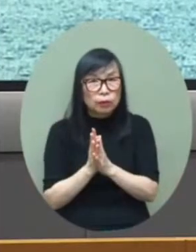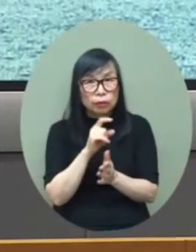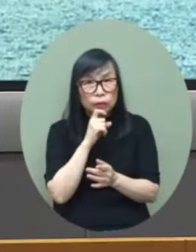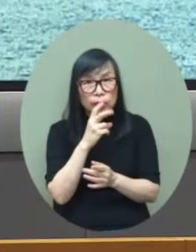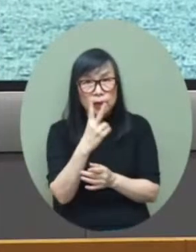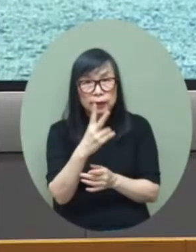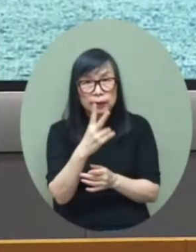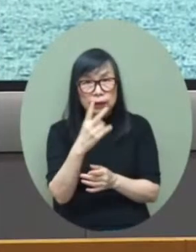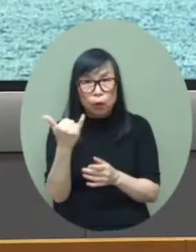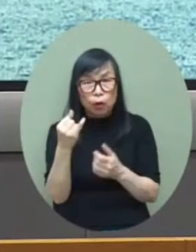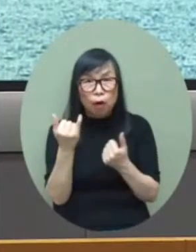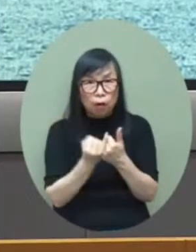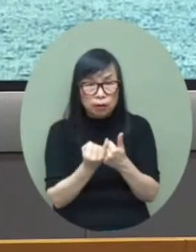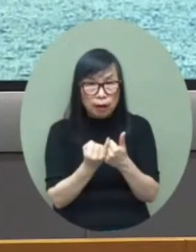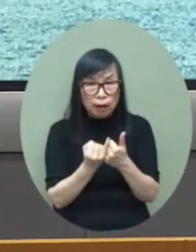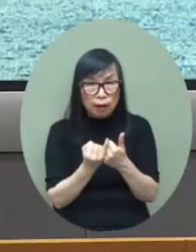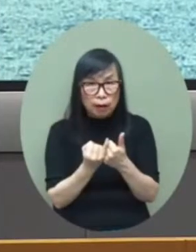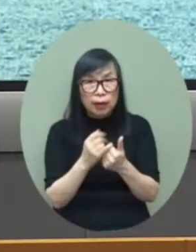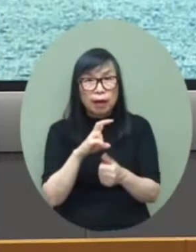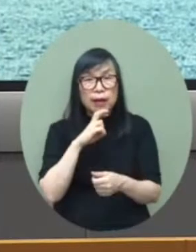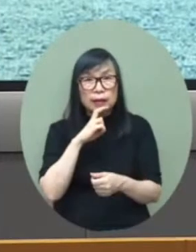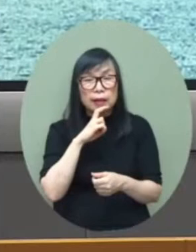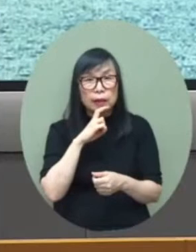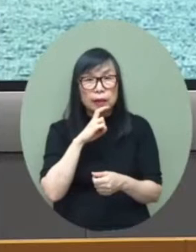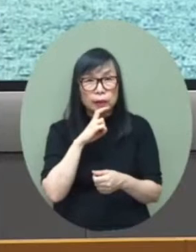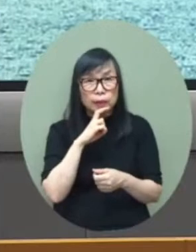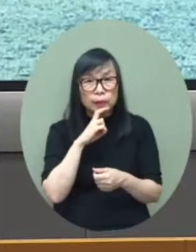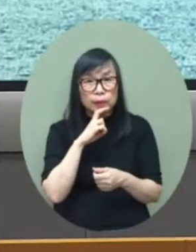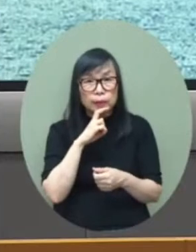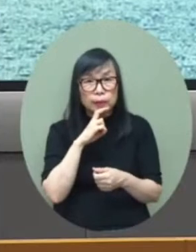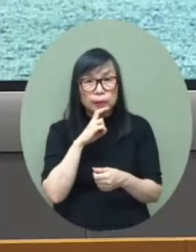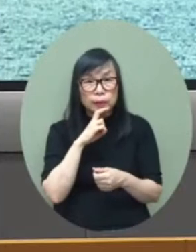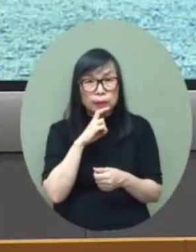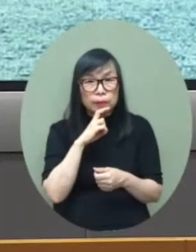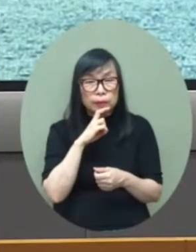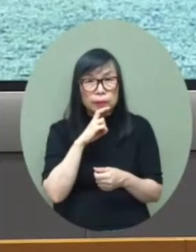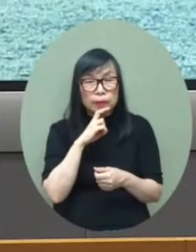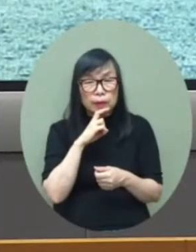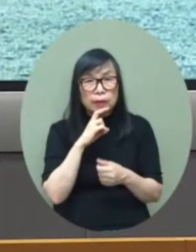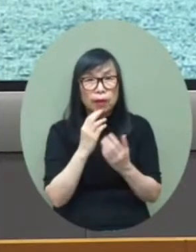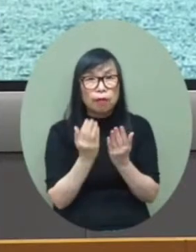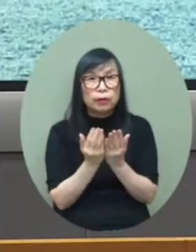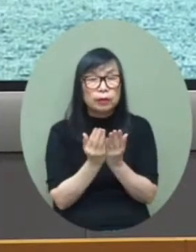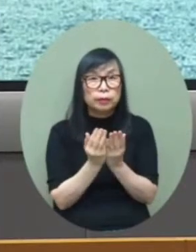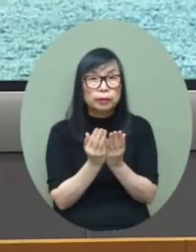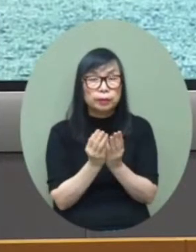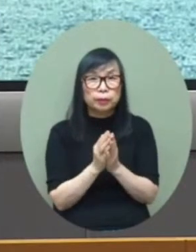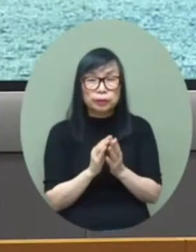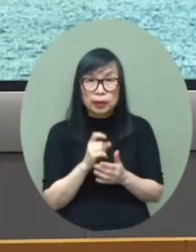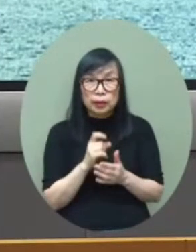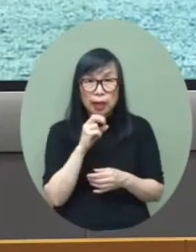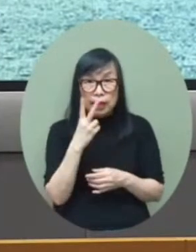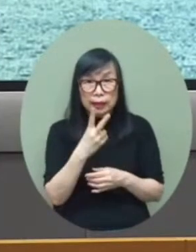bus, there are a total of 26 students. For the PM